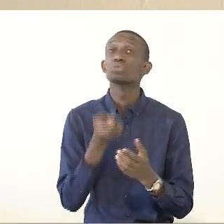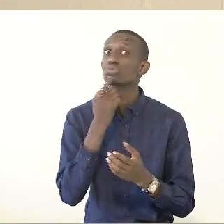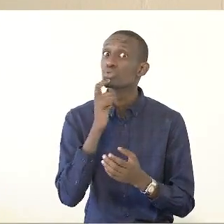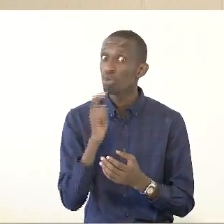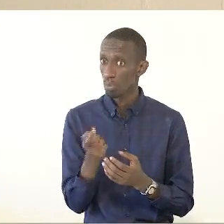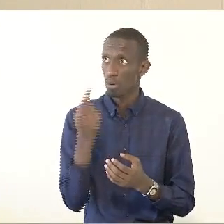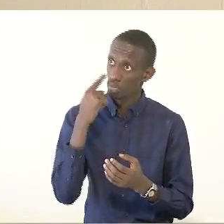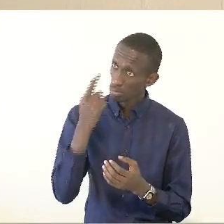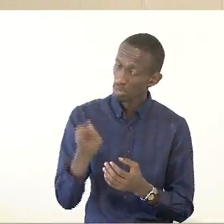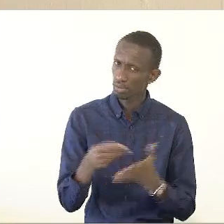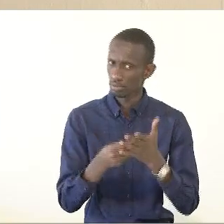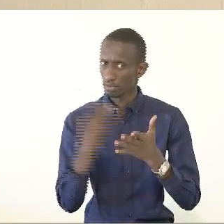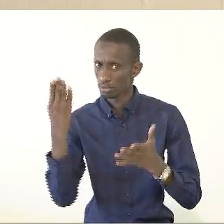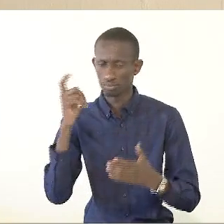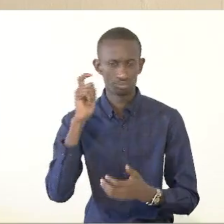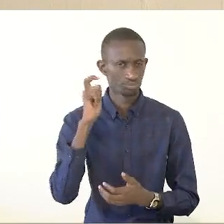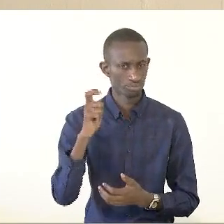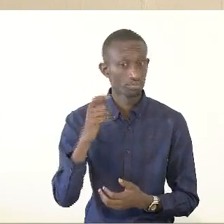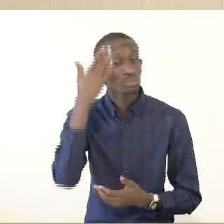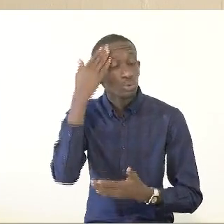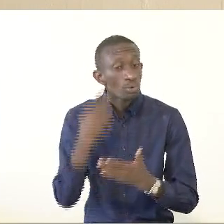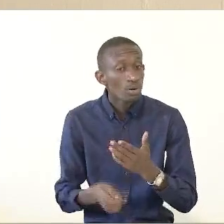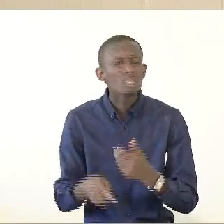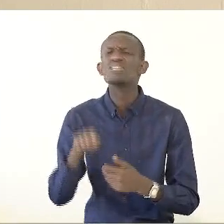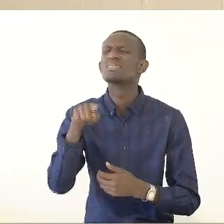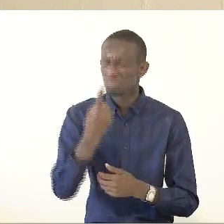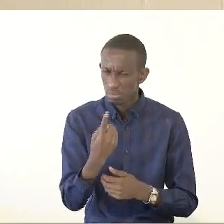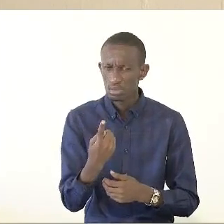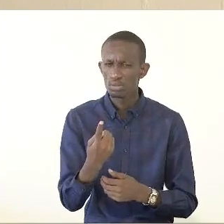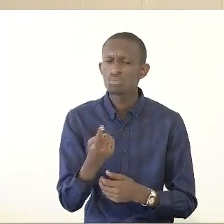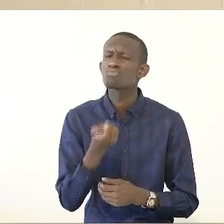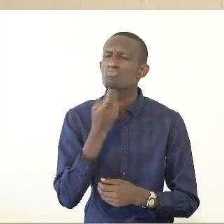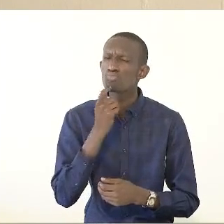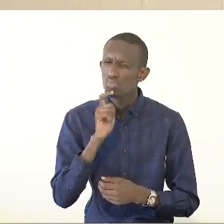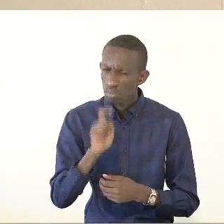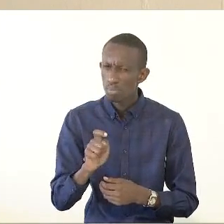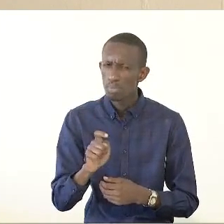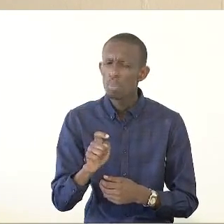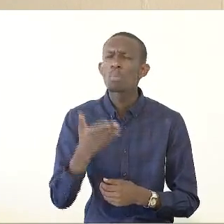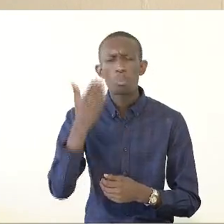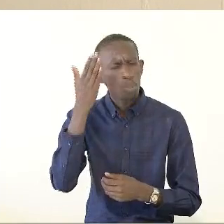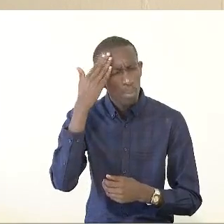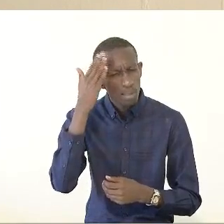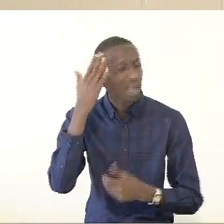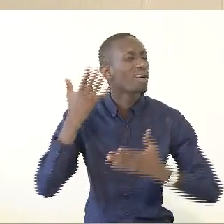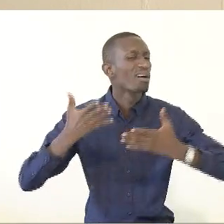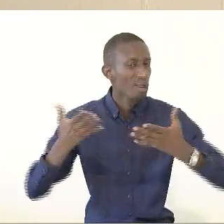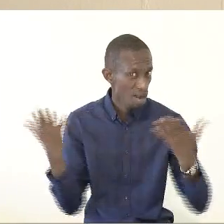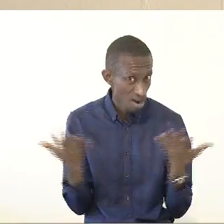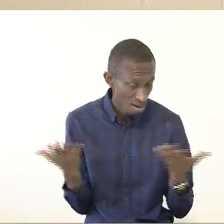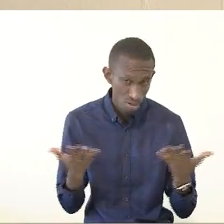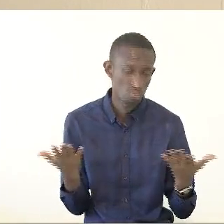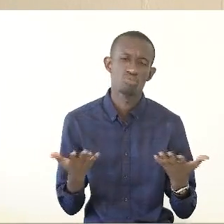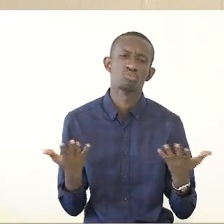x and the values of y. That's why the first thing that you have to do is to know how to determine the table